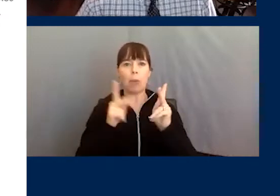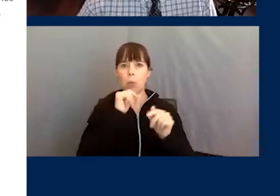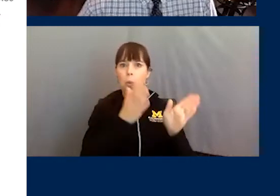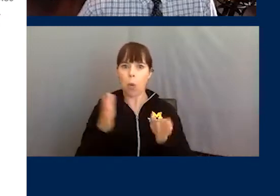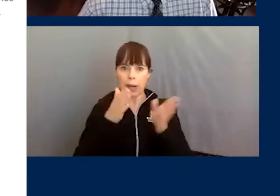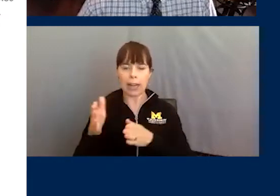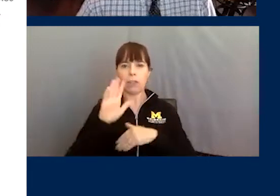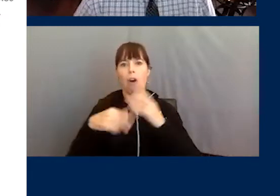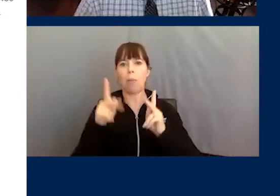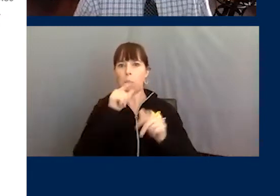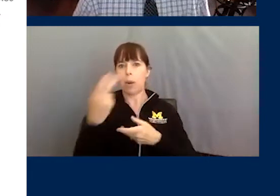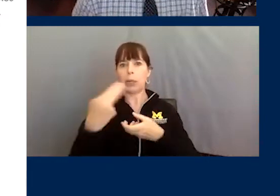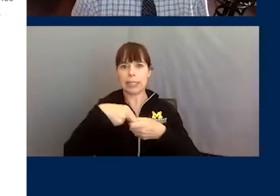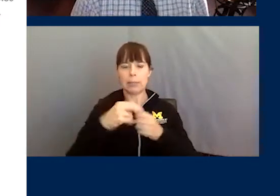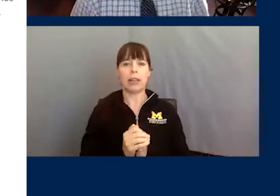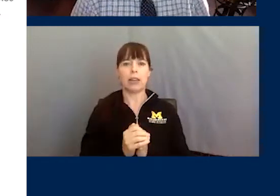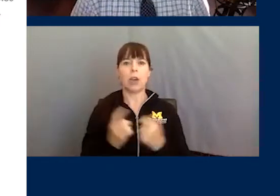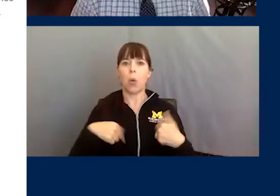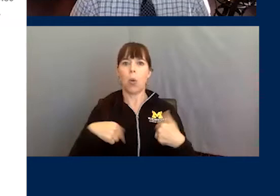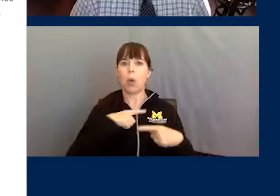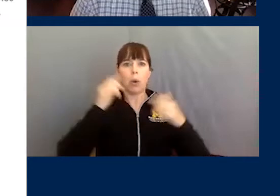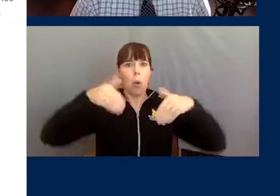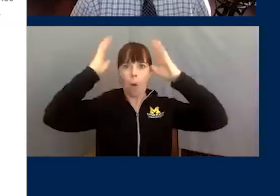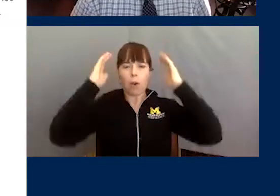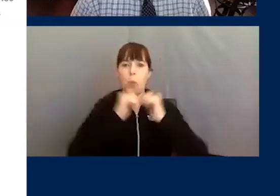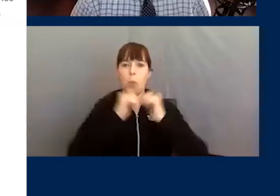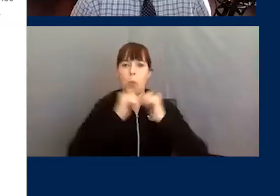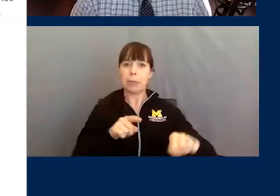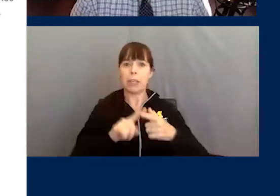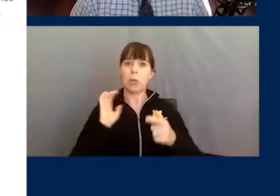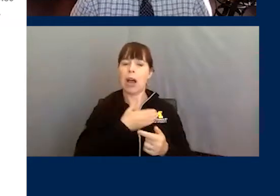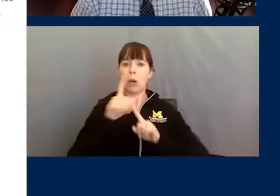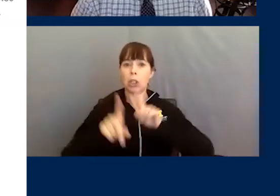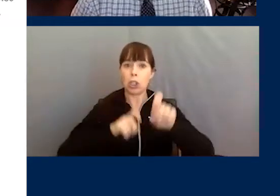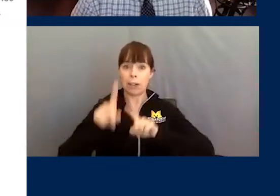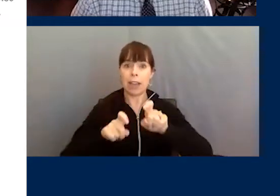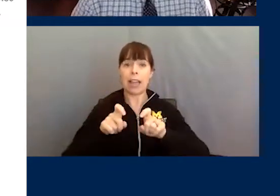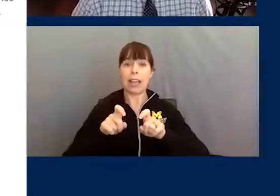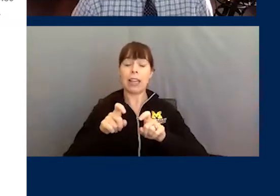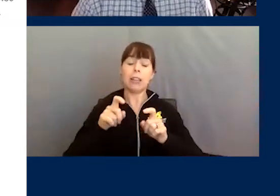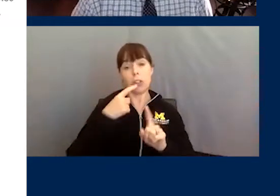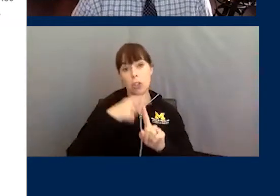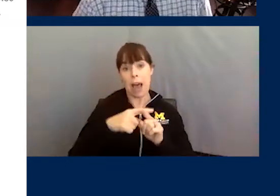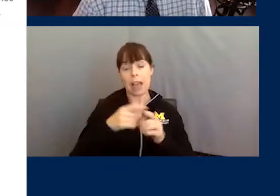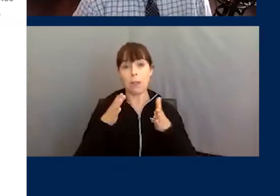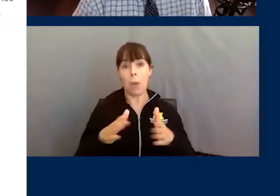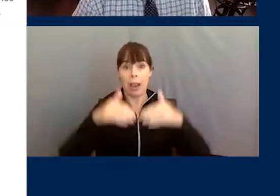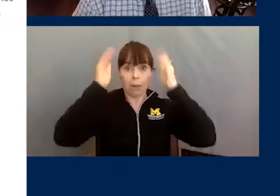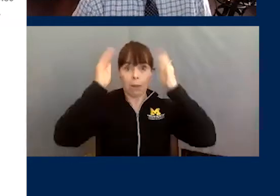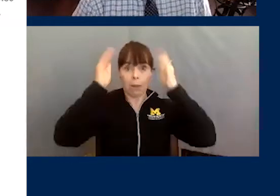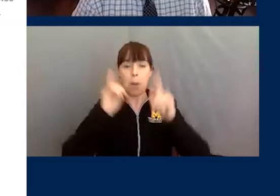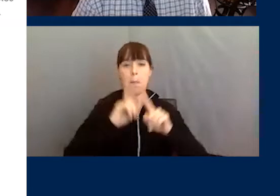the participants. We were overwhelmed with your responses to our survey in a good way, and I will share